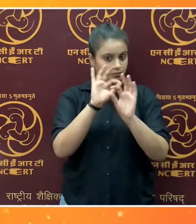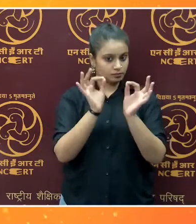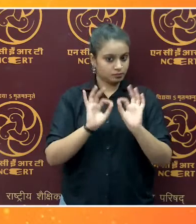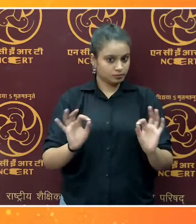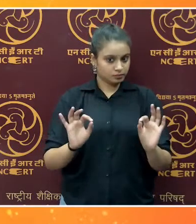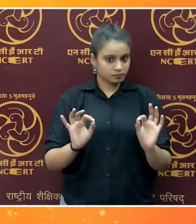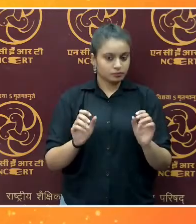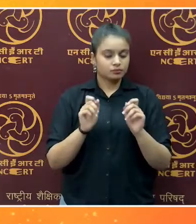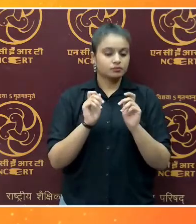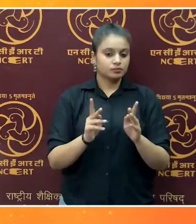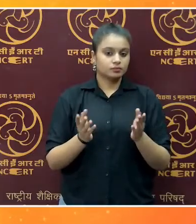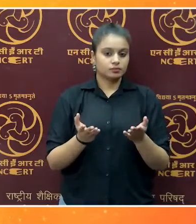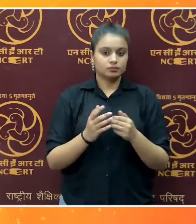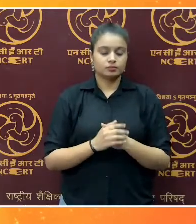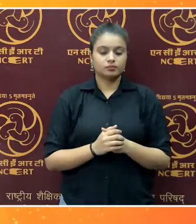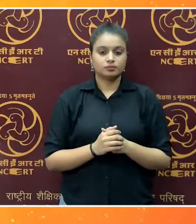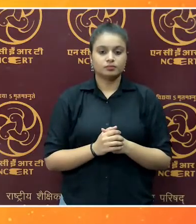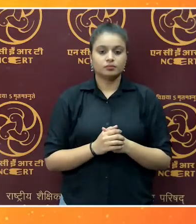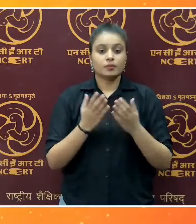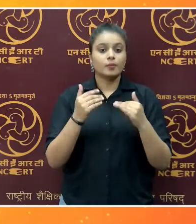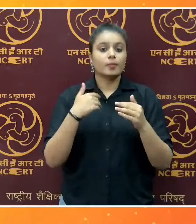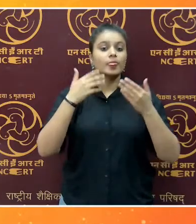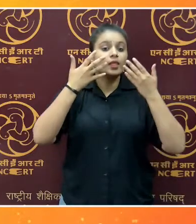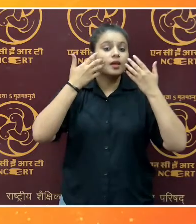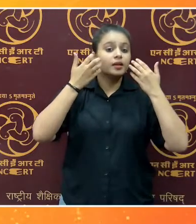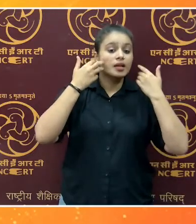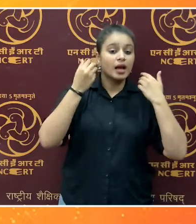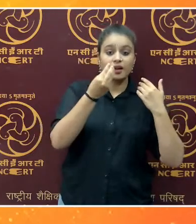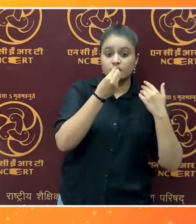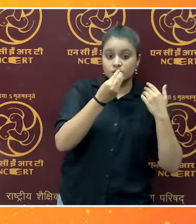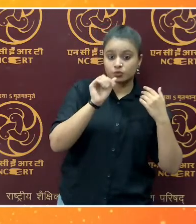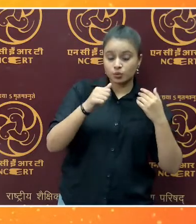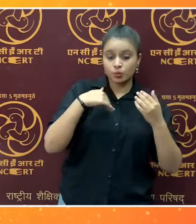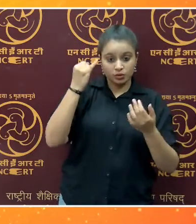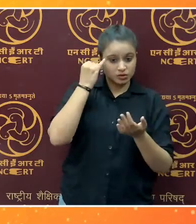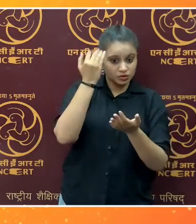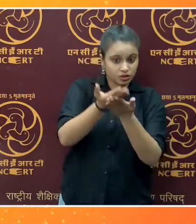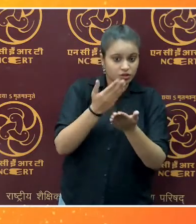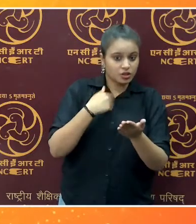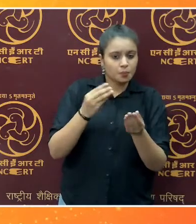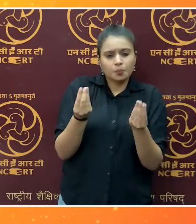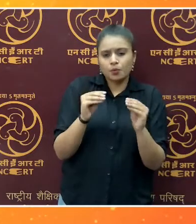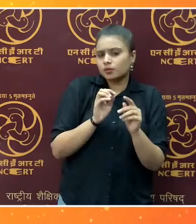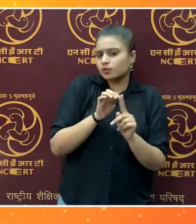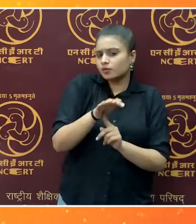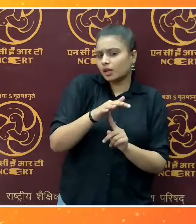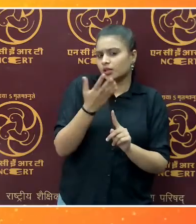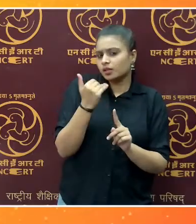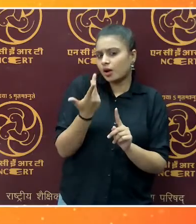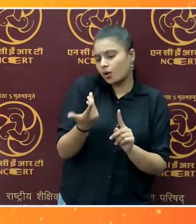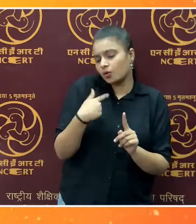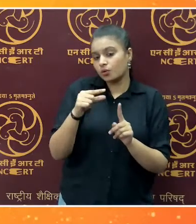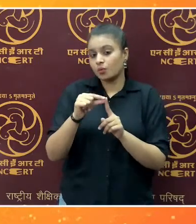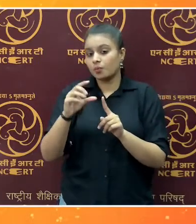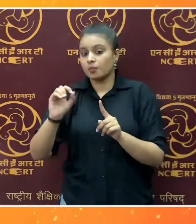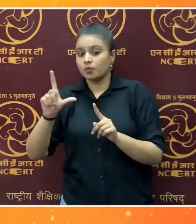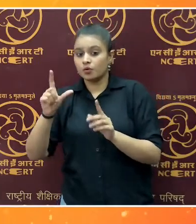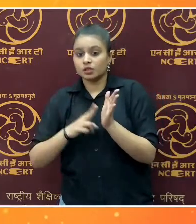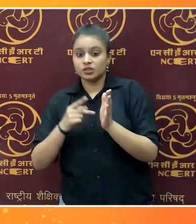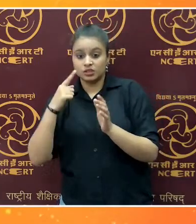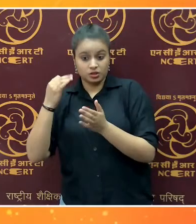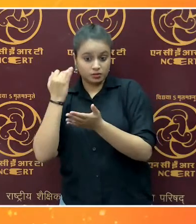Yes. Okay. Why was the cat food man's suggestion more effective than if Polynesia had made the